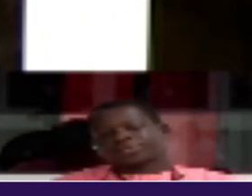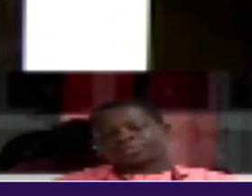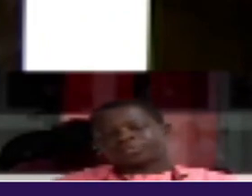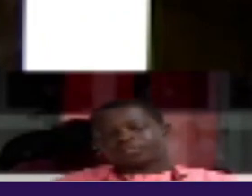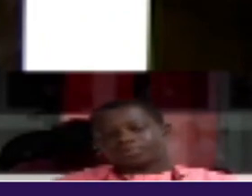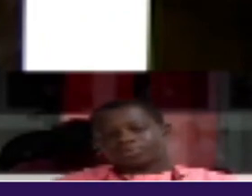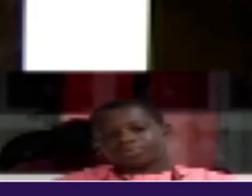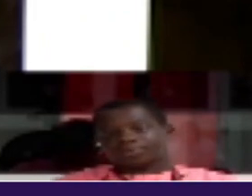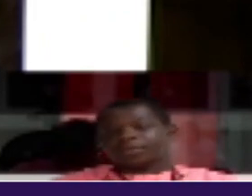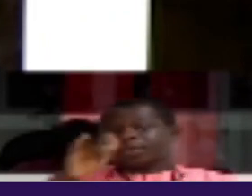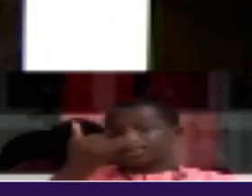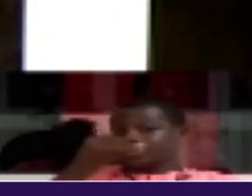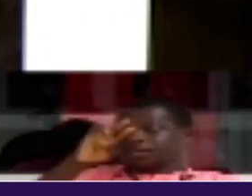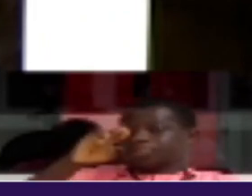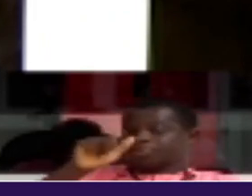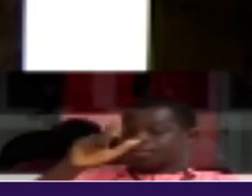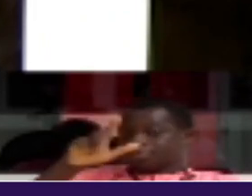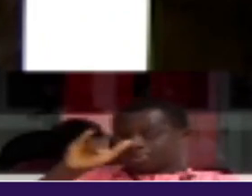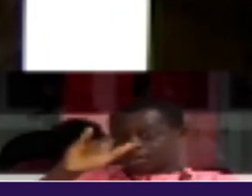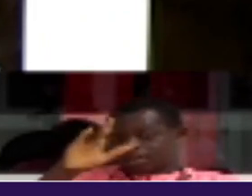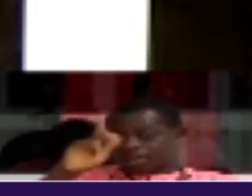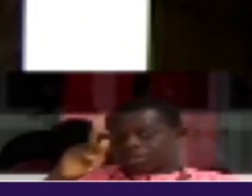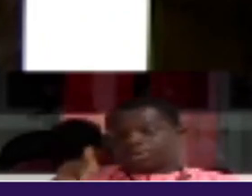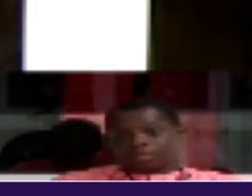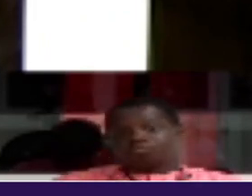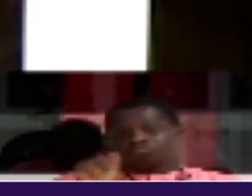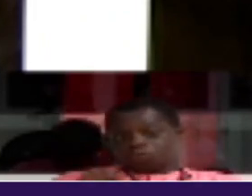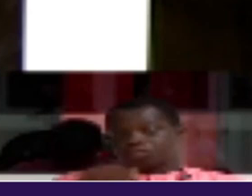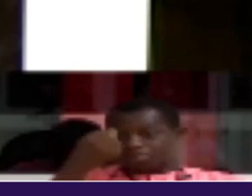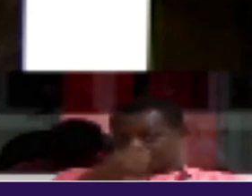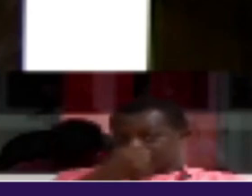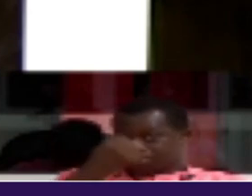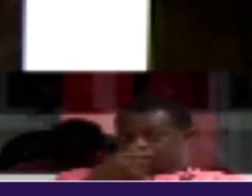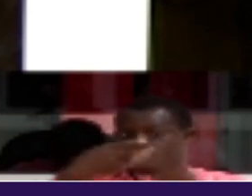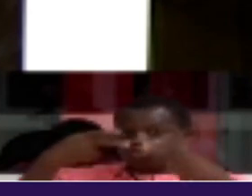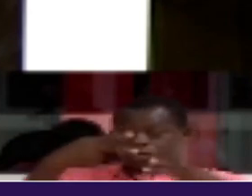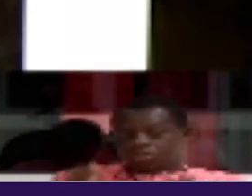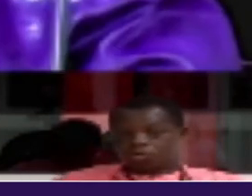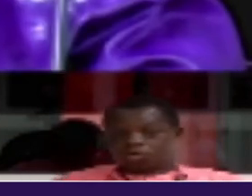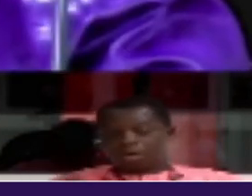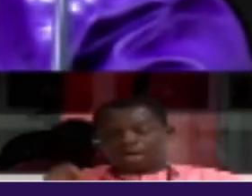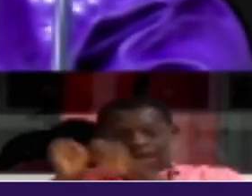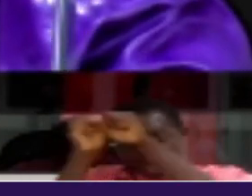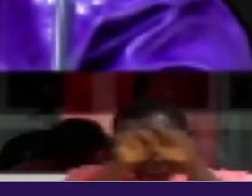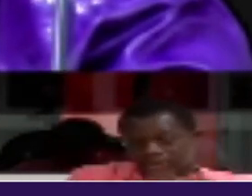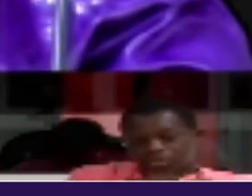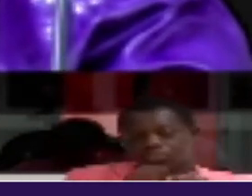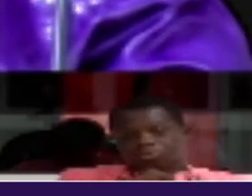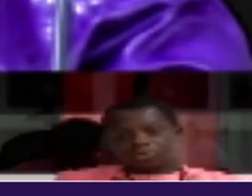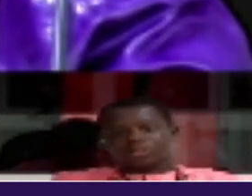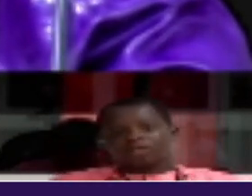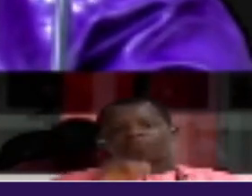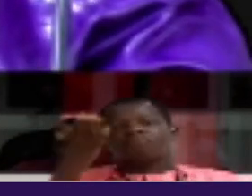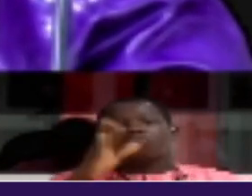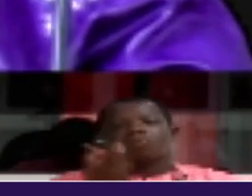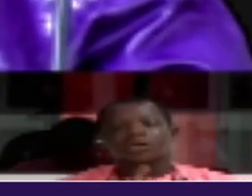Yes, Malik Jata might fabricate those stories to cover himself. To cover himself from what? I don't